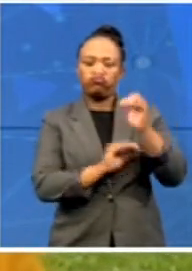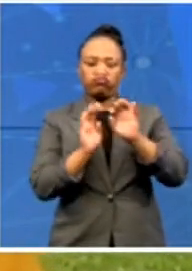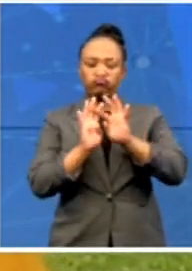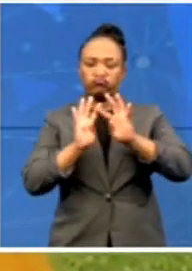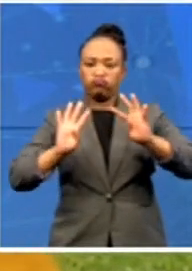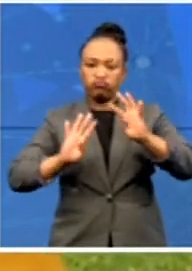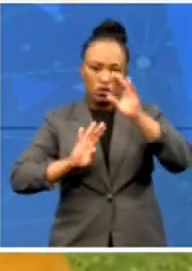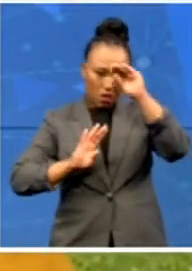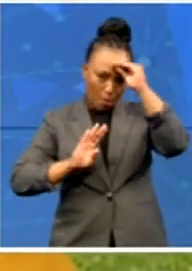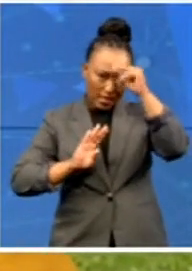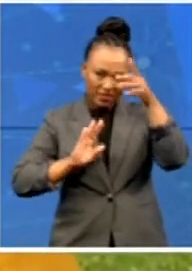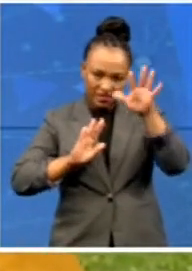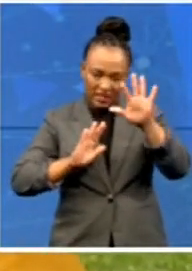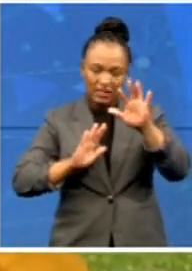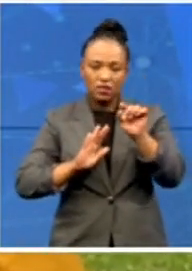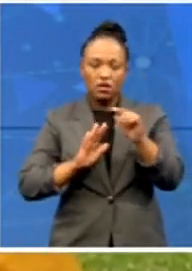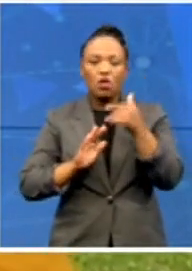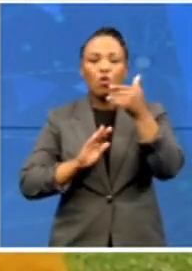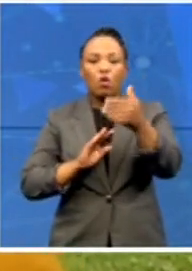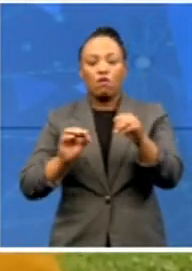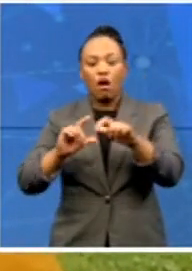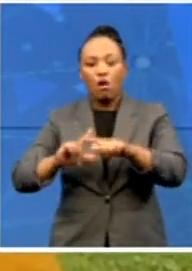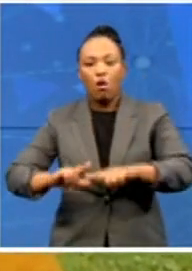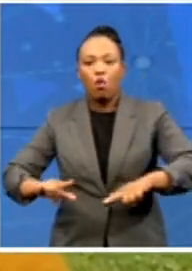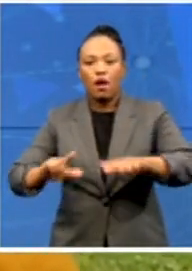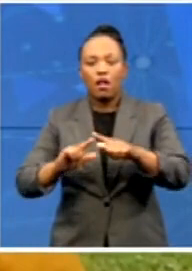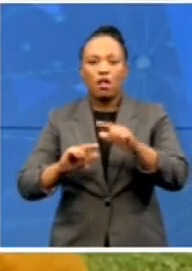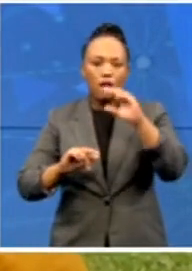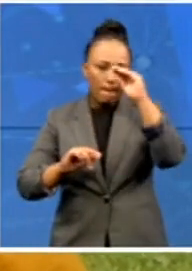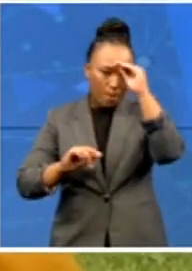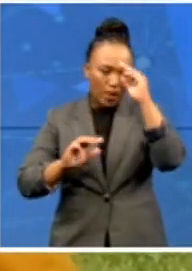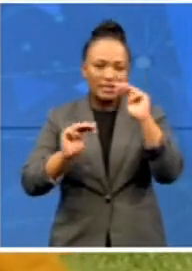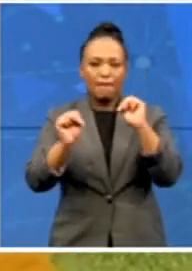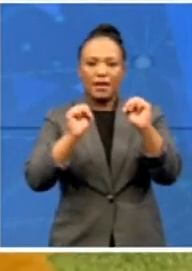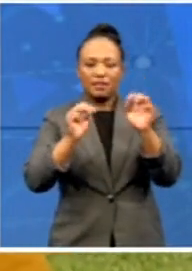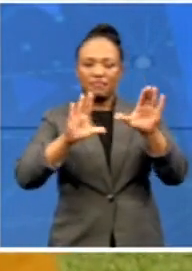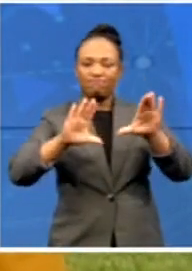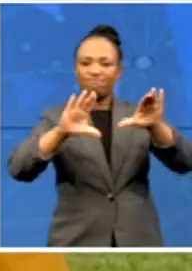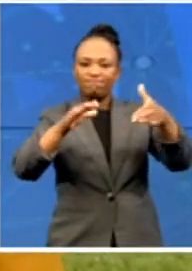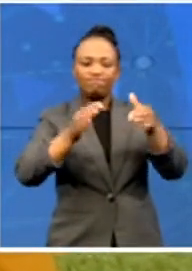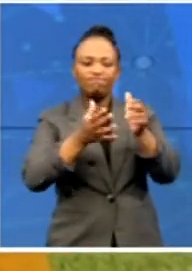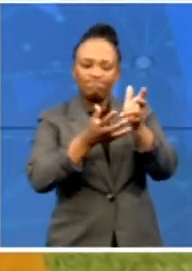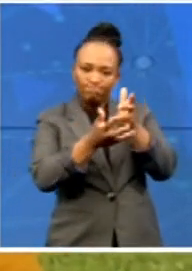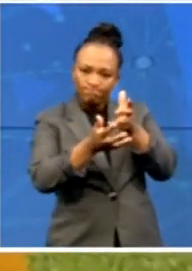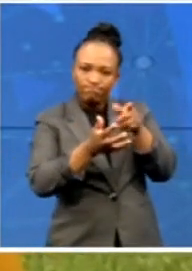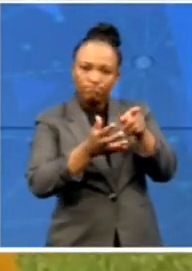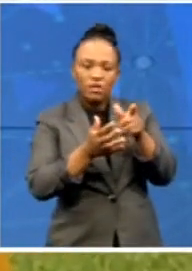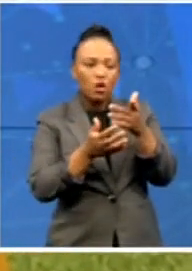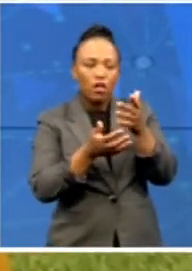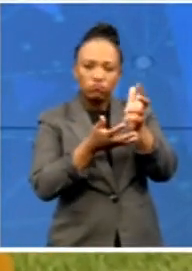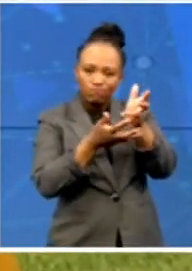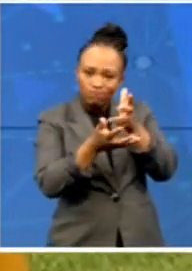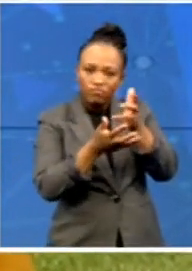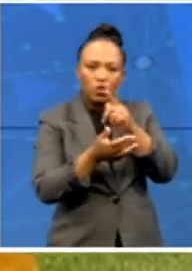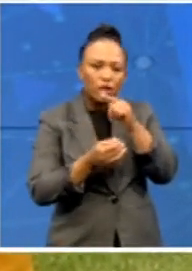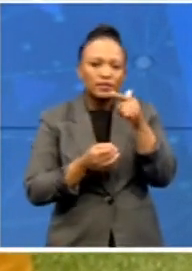the local police management, where he will be told about the kind of crimes that do occur in this